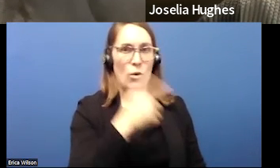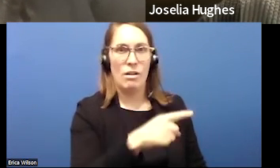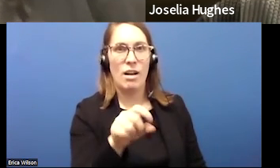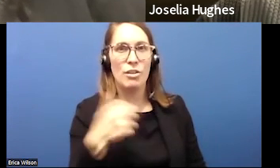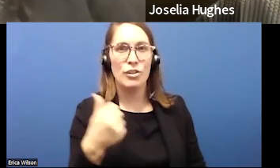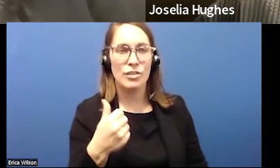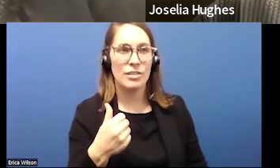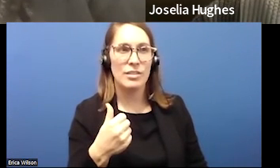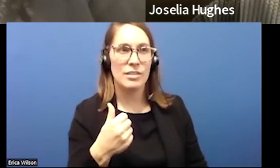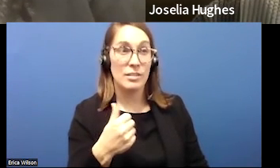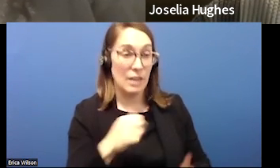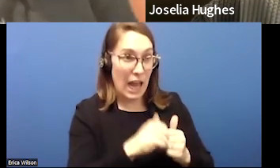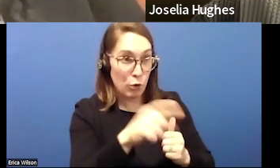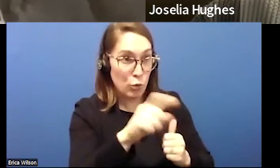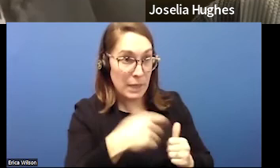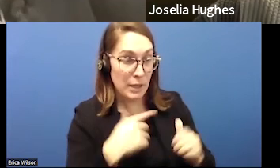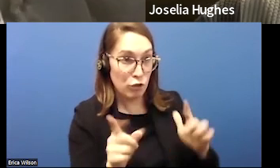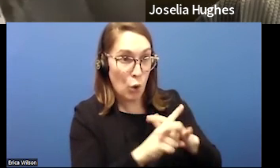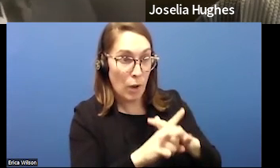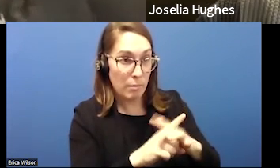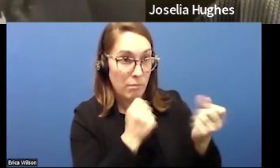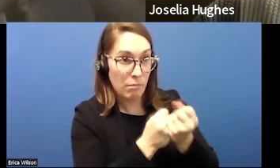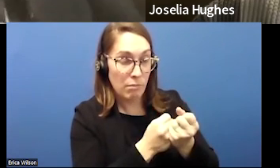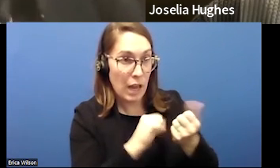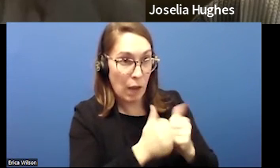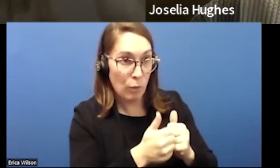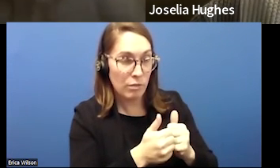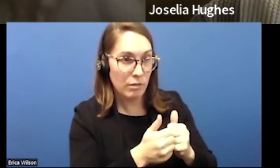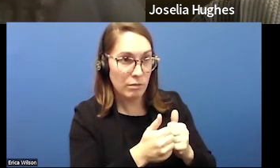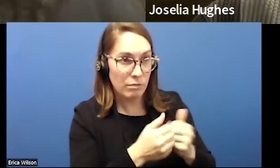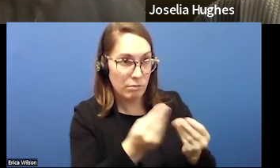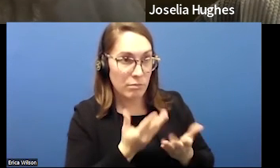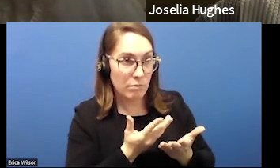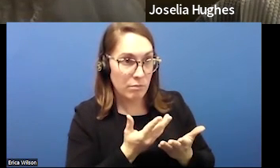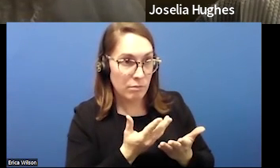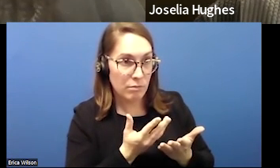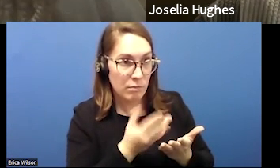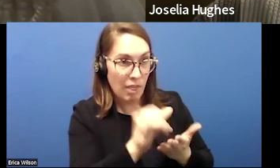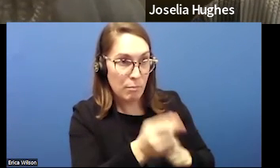in the ways in which they want me to show up for in that particular moment.